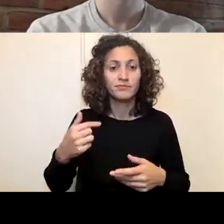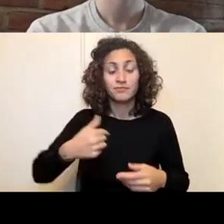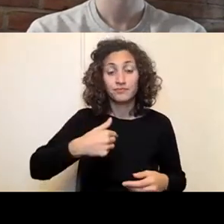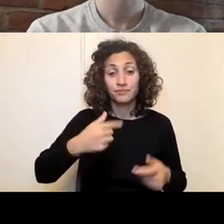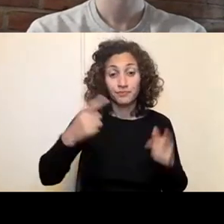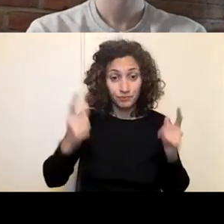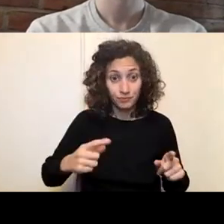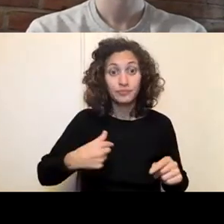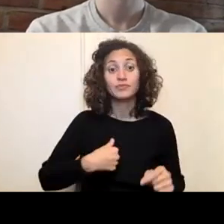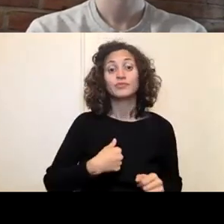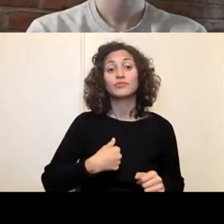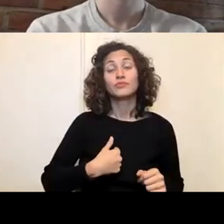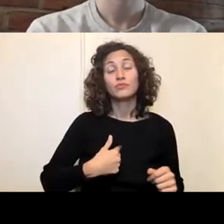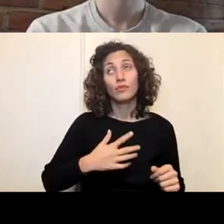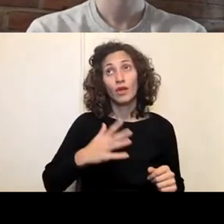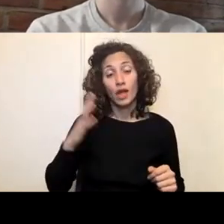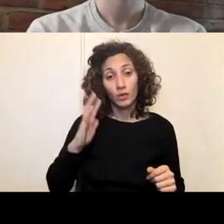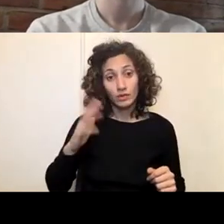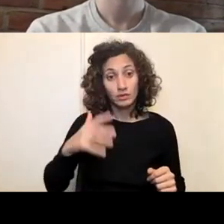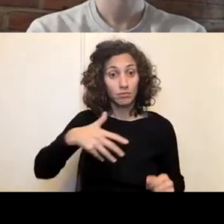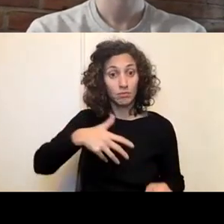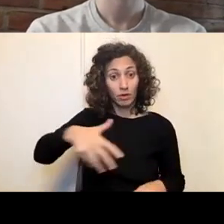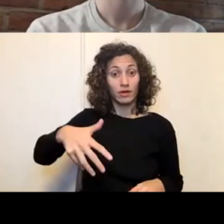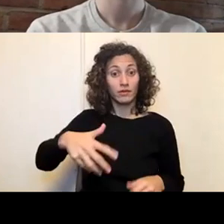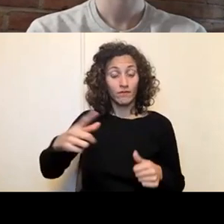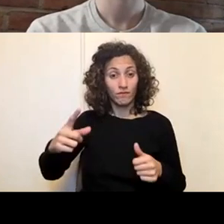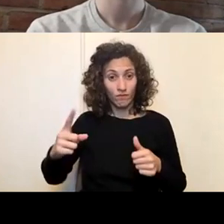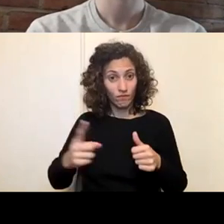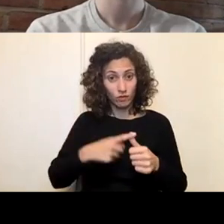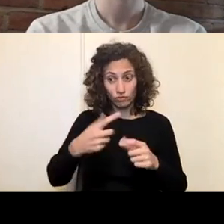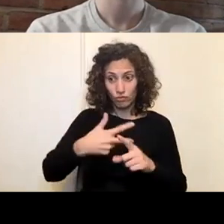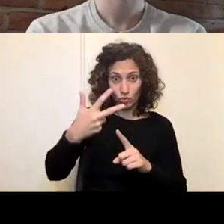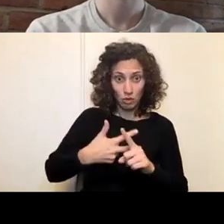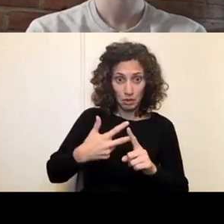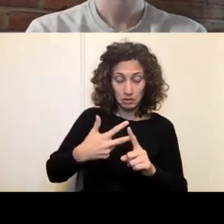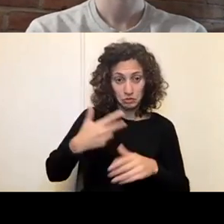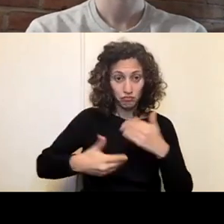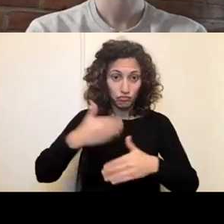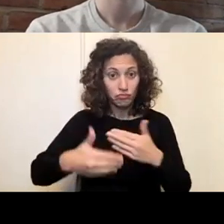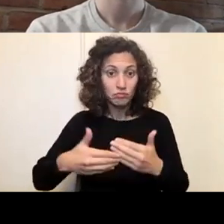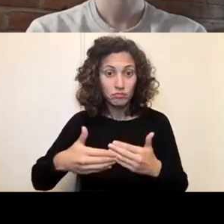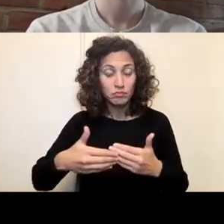When I was pregnant, first trimester, and